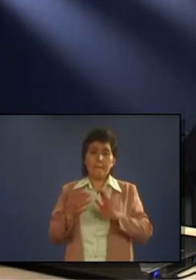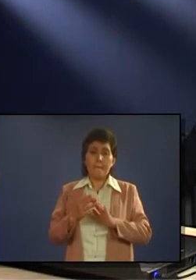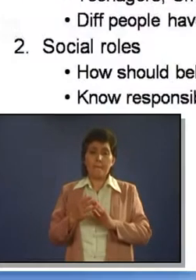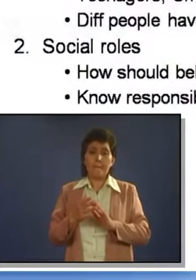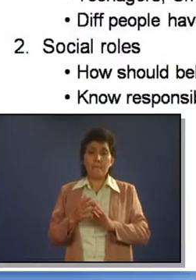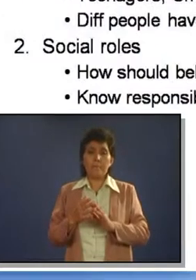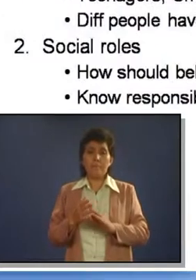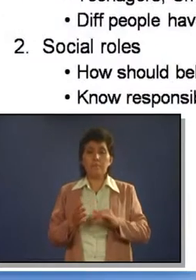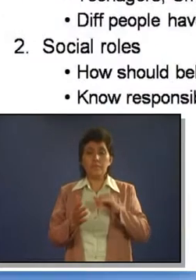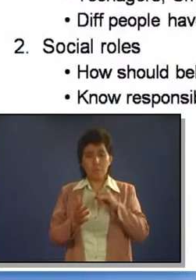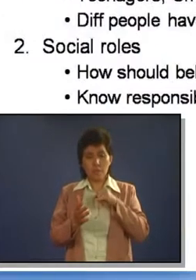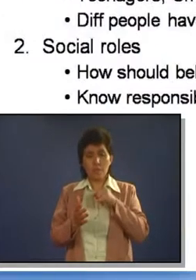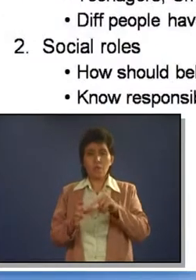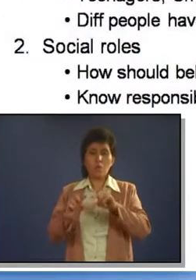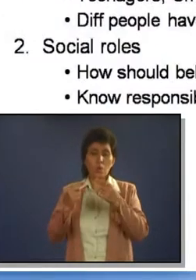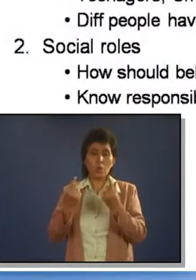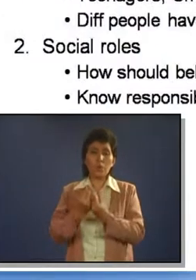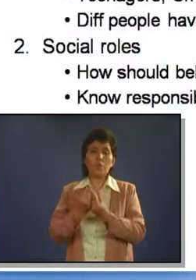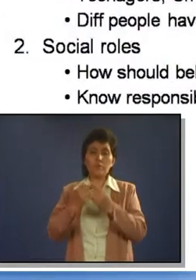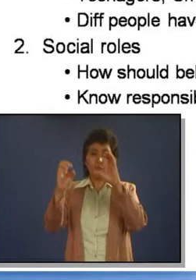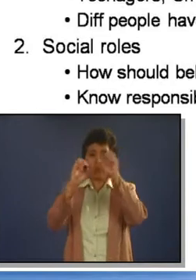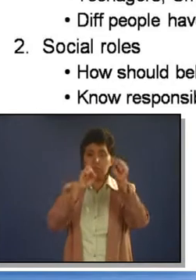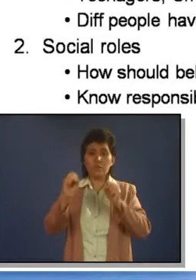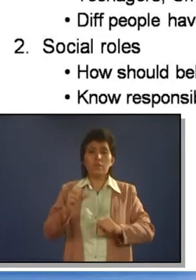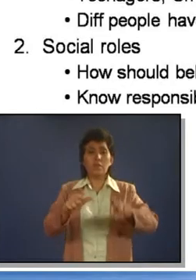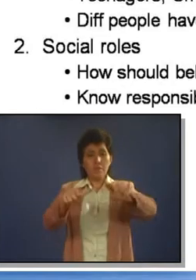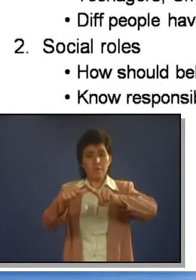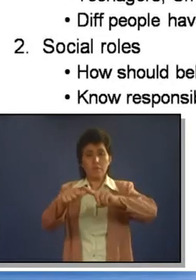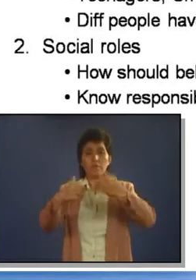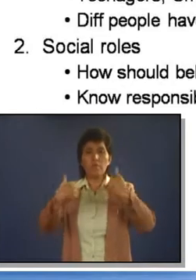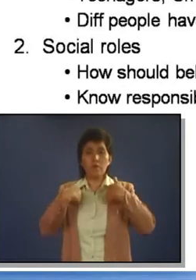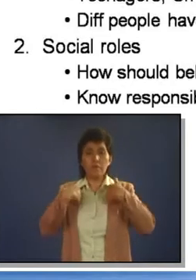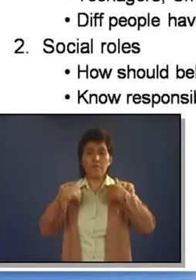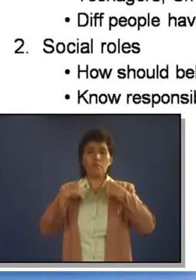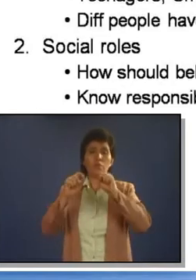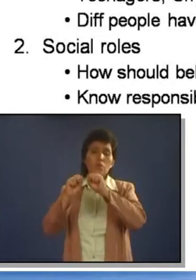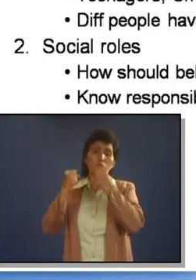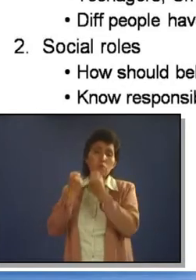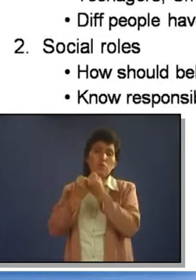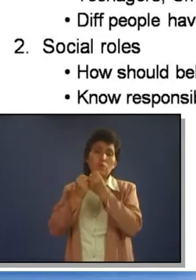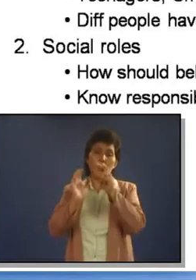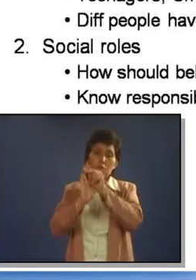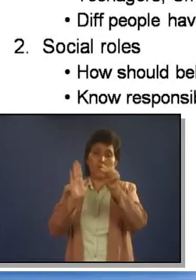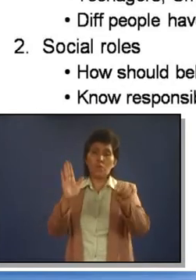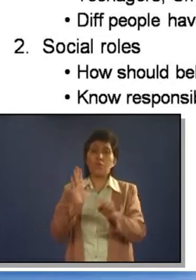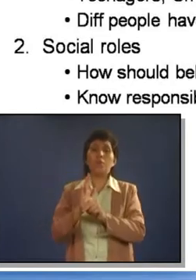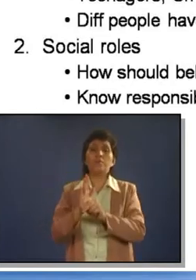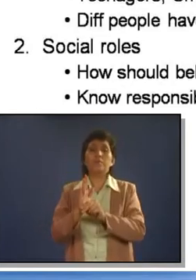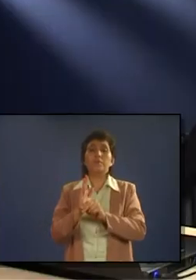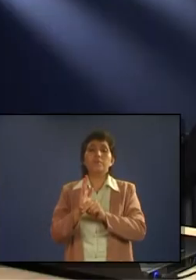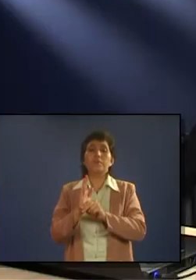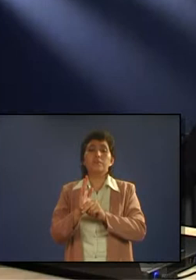Next one, it's the group structures. Now the group structures, the first one you have your social norms, okay? Social norms is